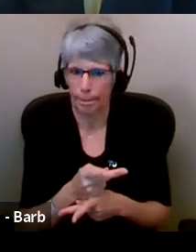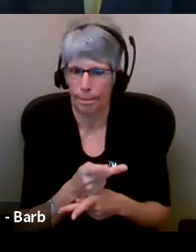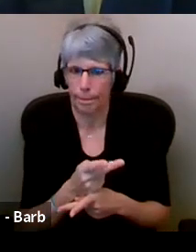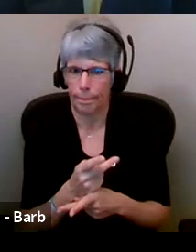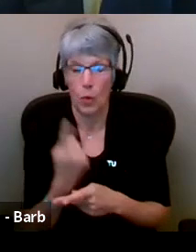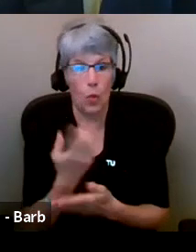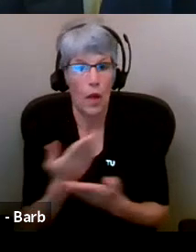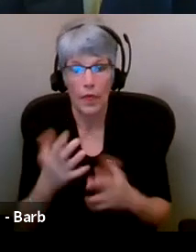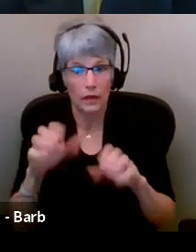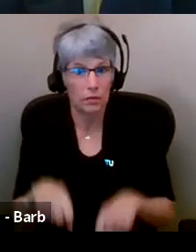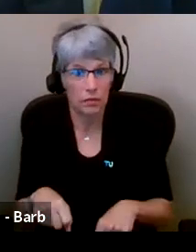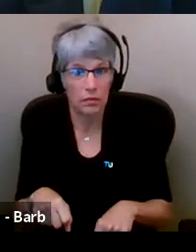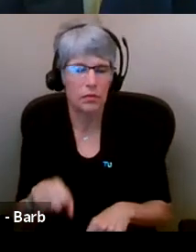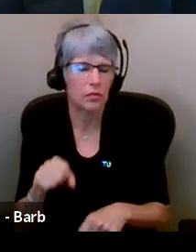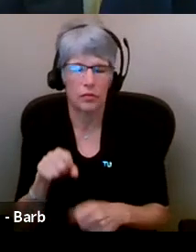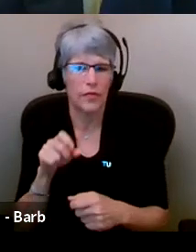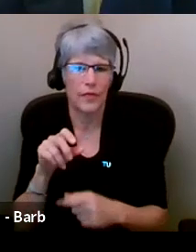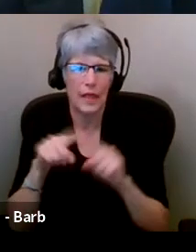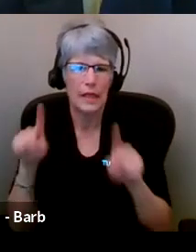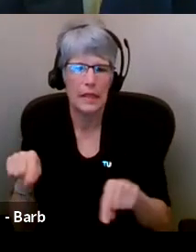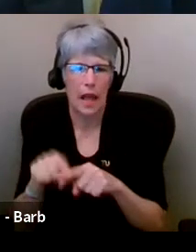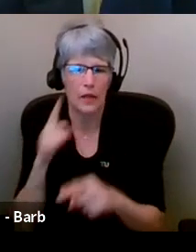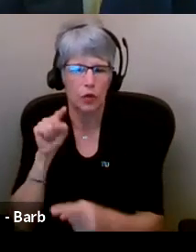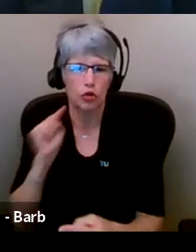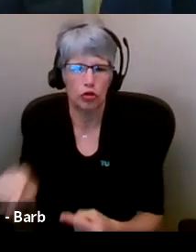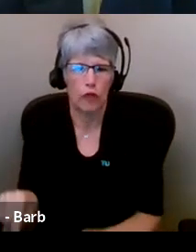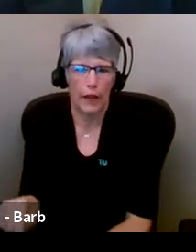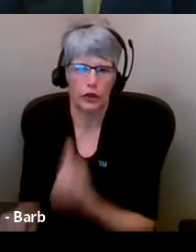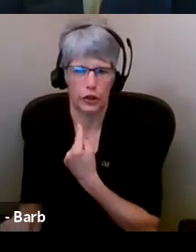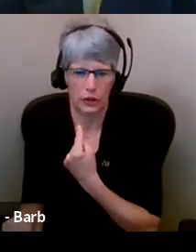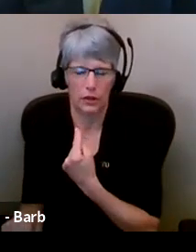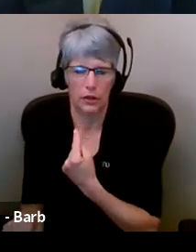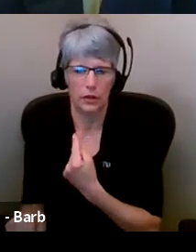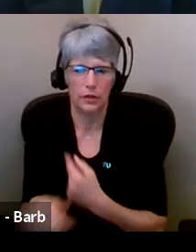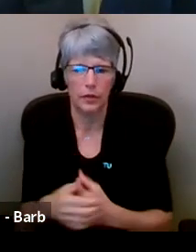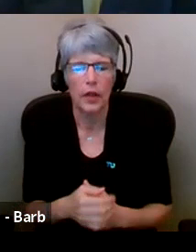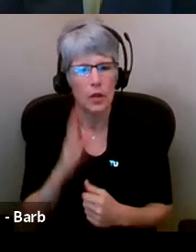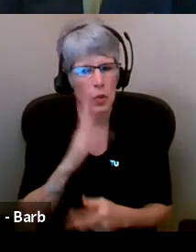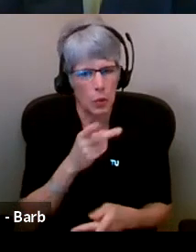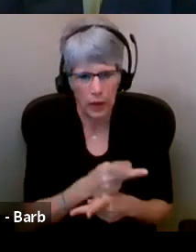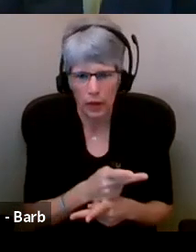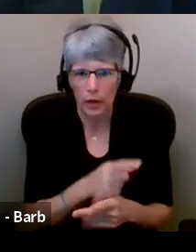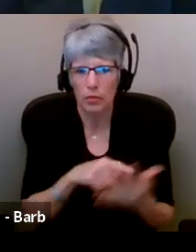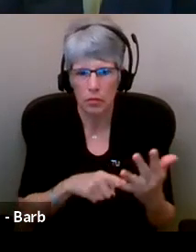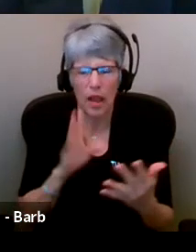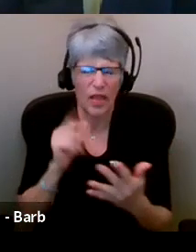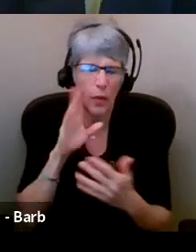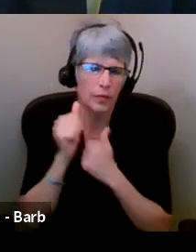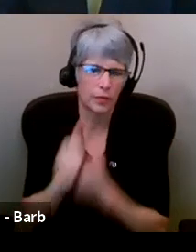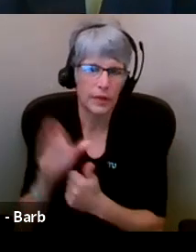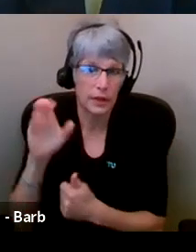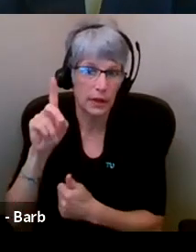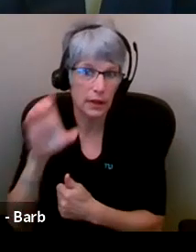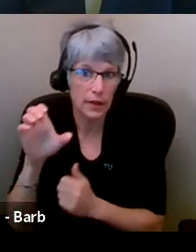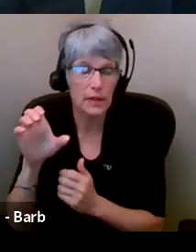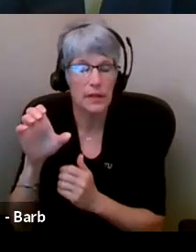again, plastic shields, the room capacities, all of that is going to stay. And of course, we'll continue to monitor CDC and state guidelines. And if there